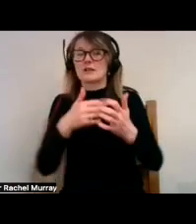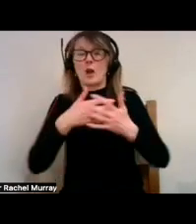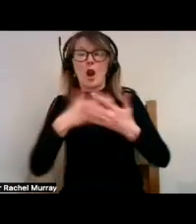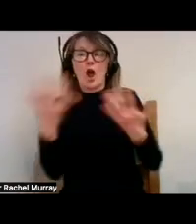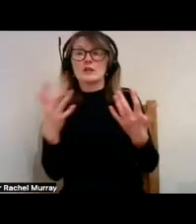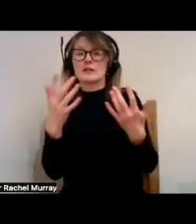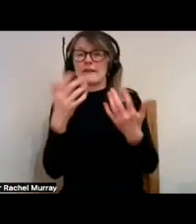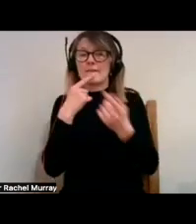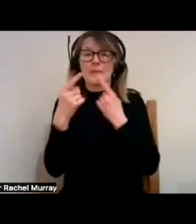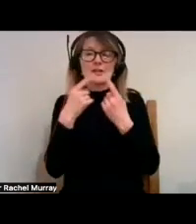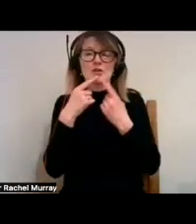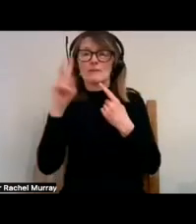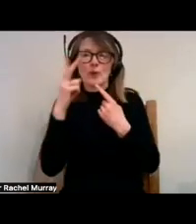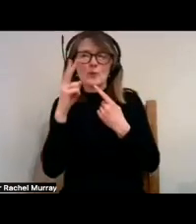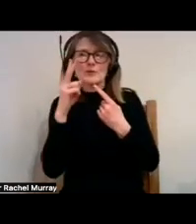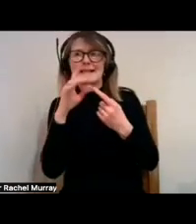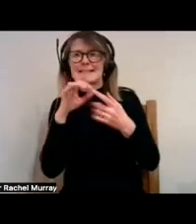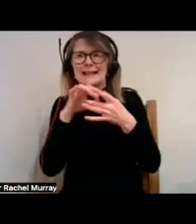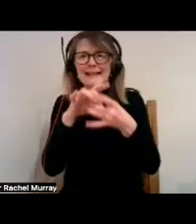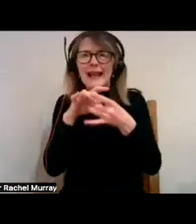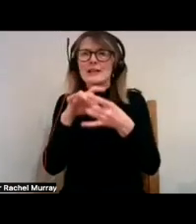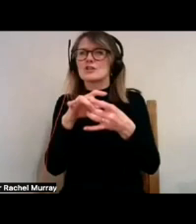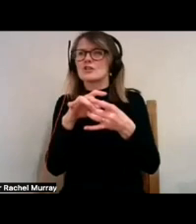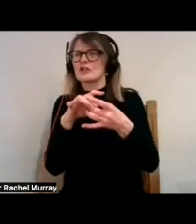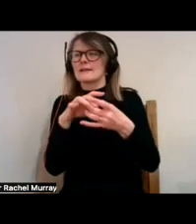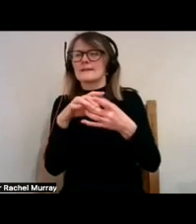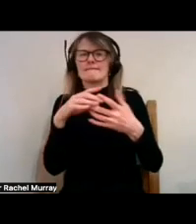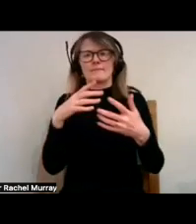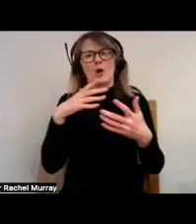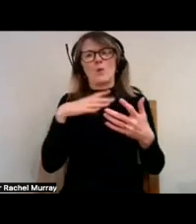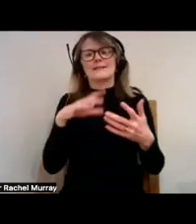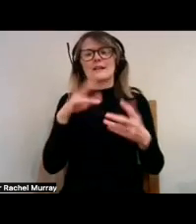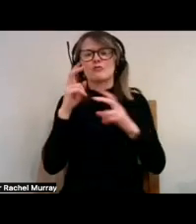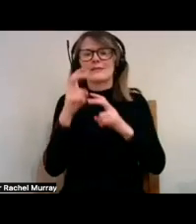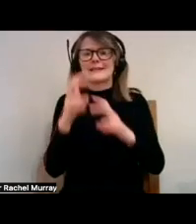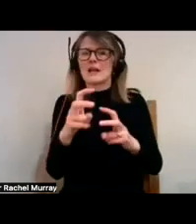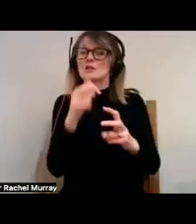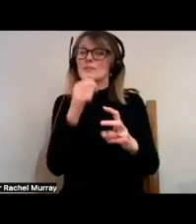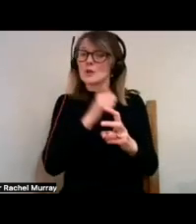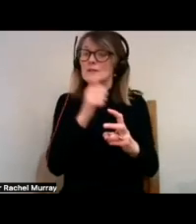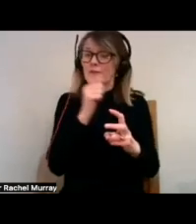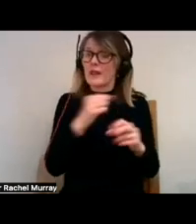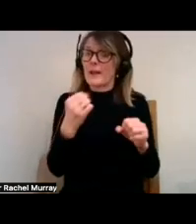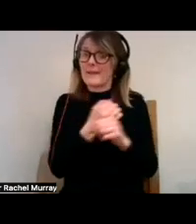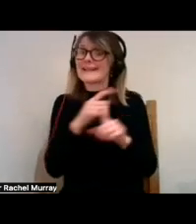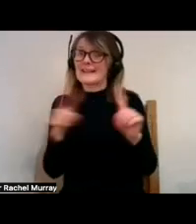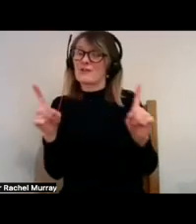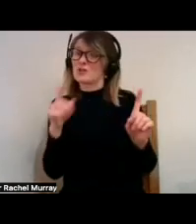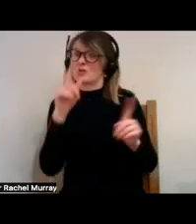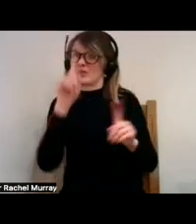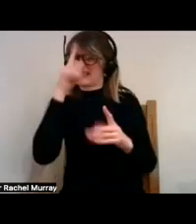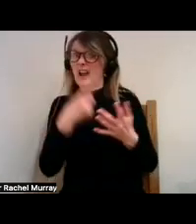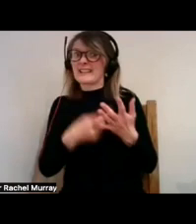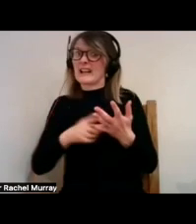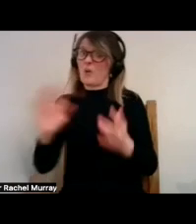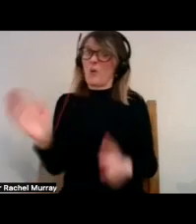actually, I decided, because I wanted the research to be relevant and make a difference and be useful, I would go with the 11 diocesan bishops, which